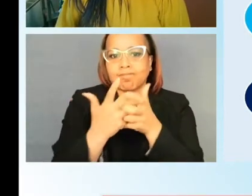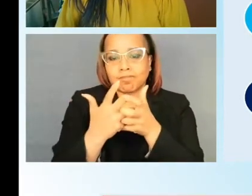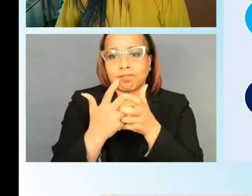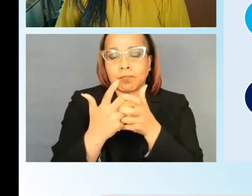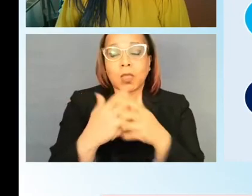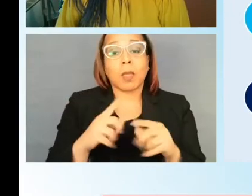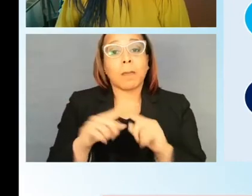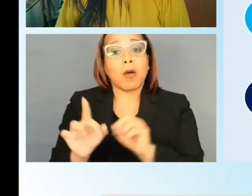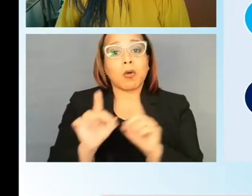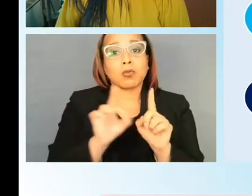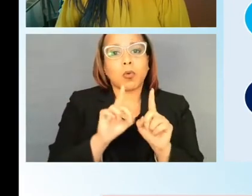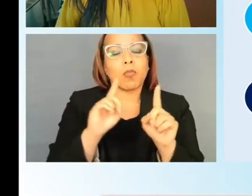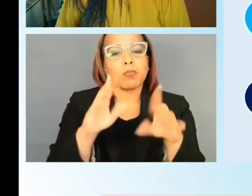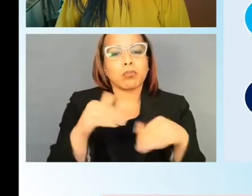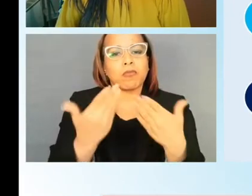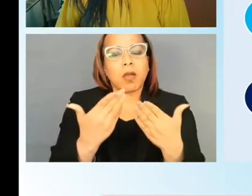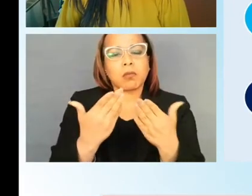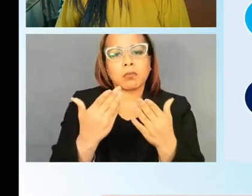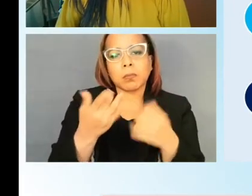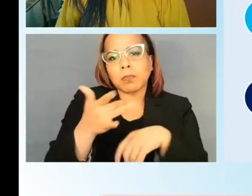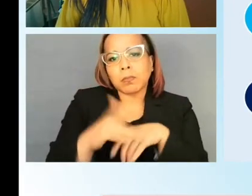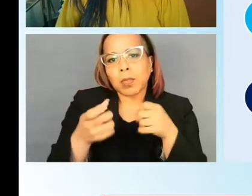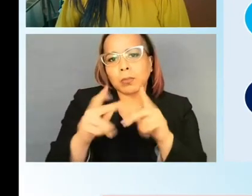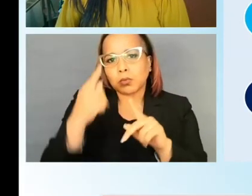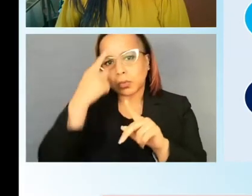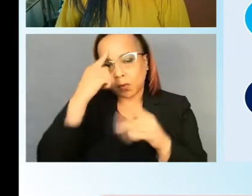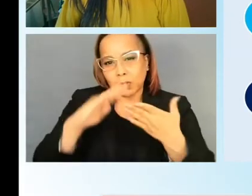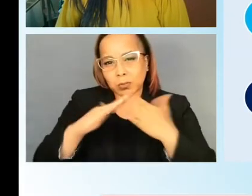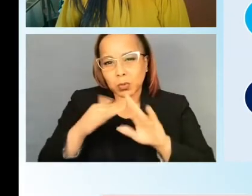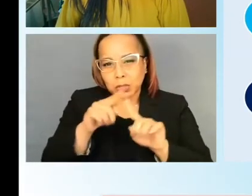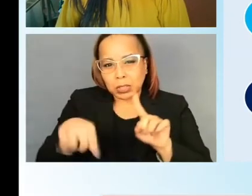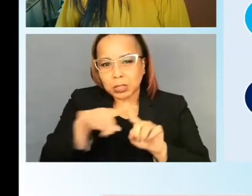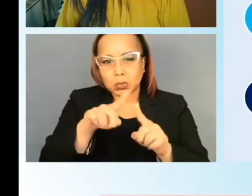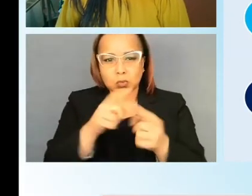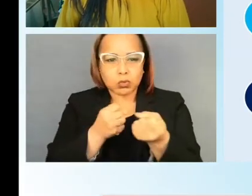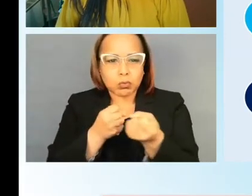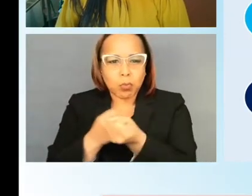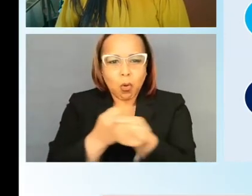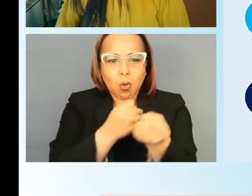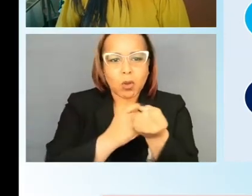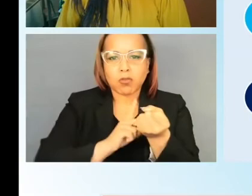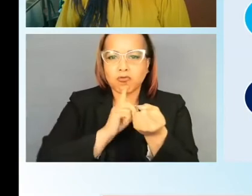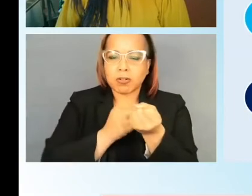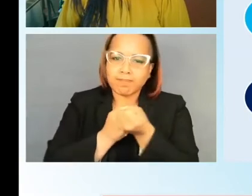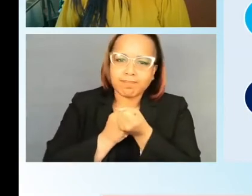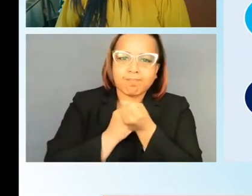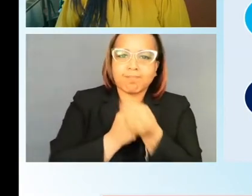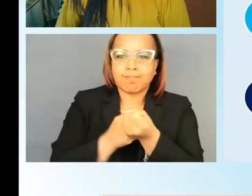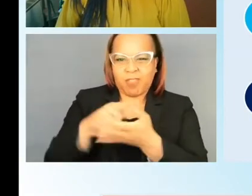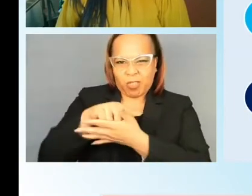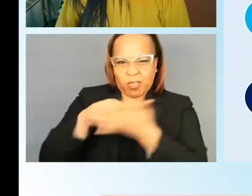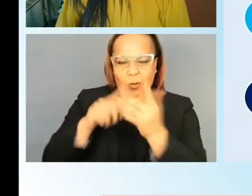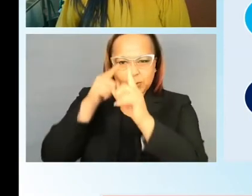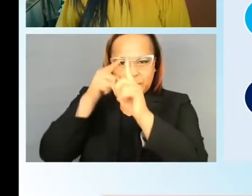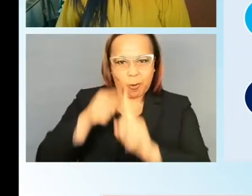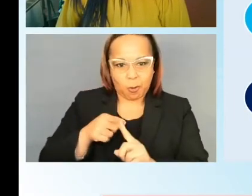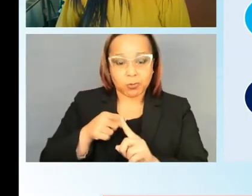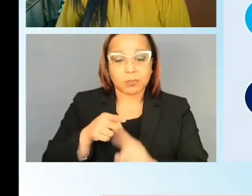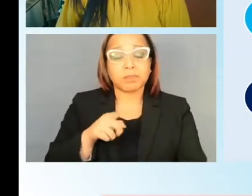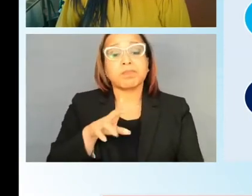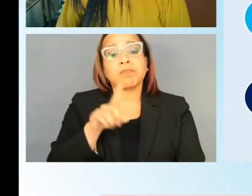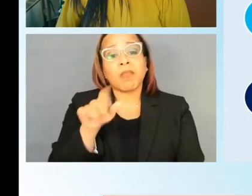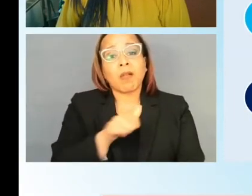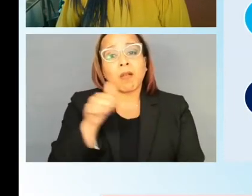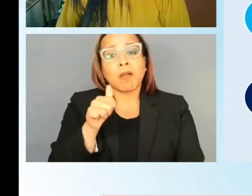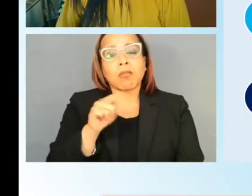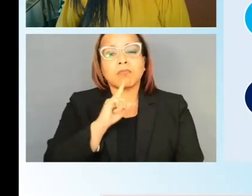that provide opportunities for our communities to support in really advancing those goals. And then another very